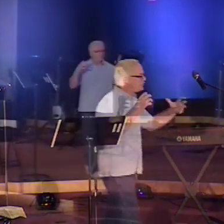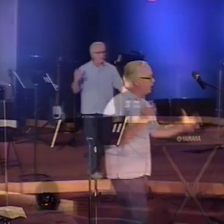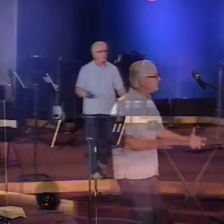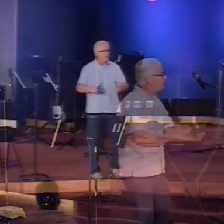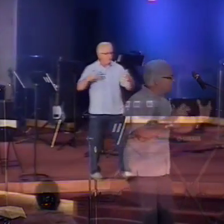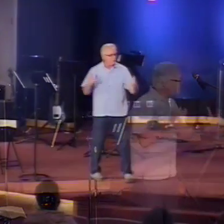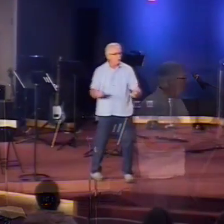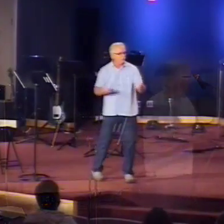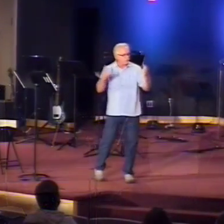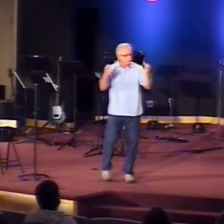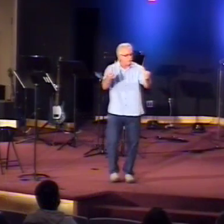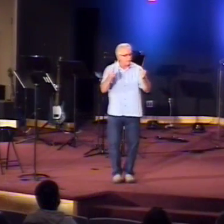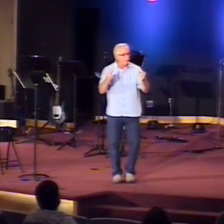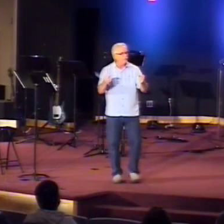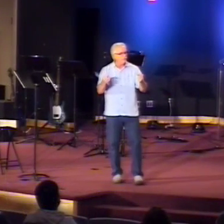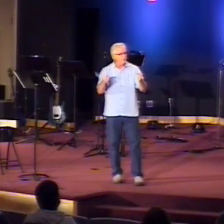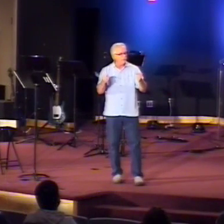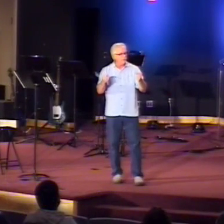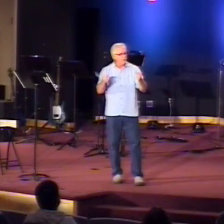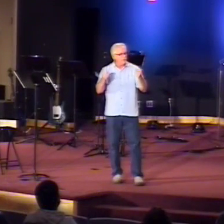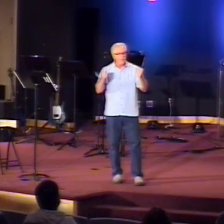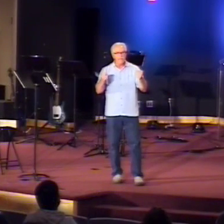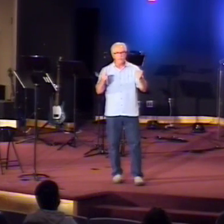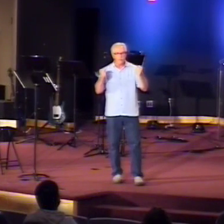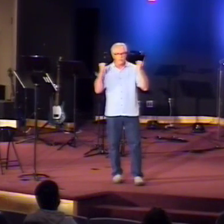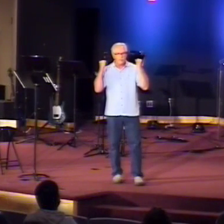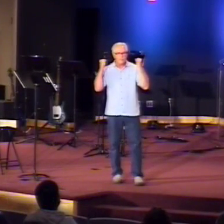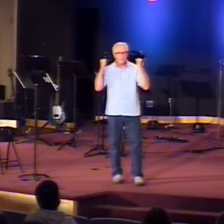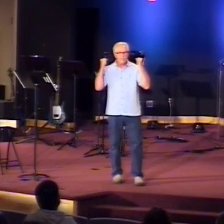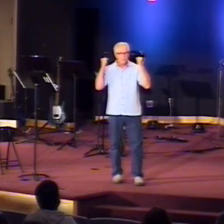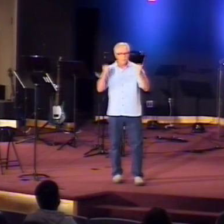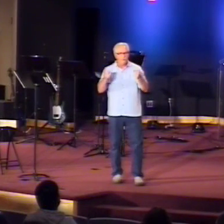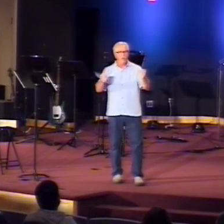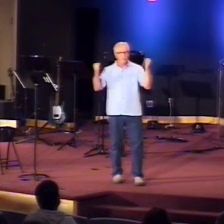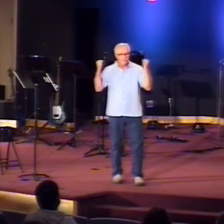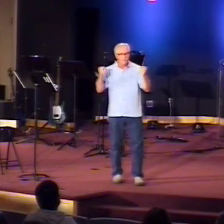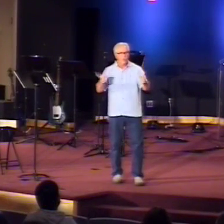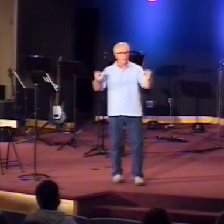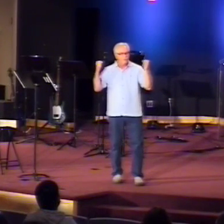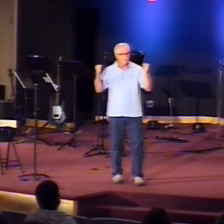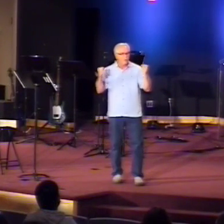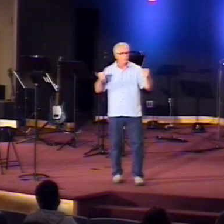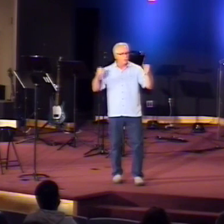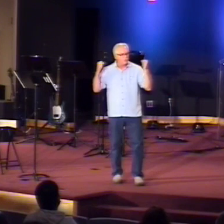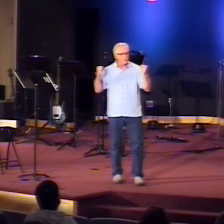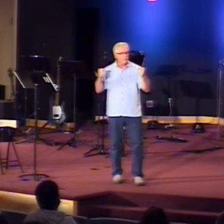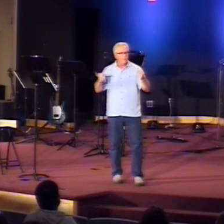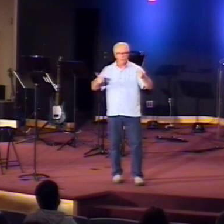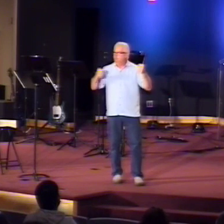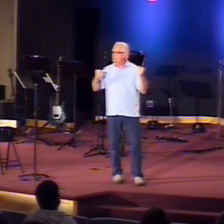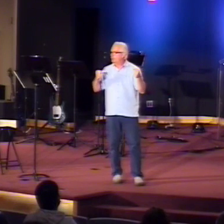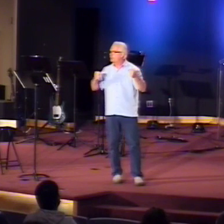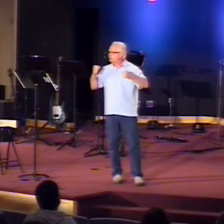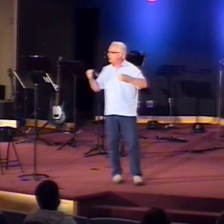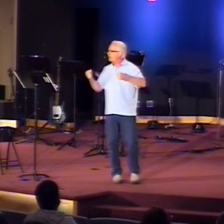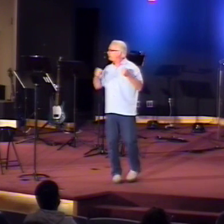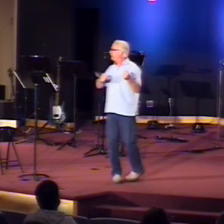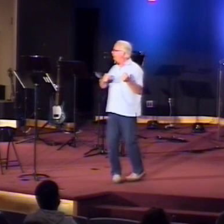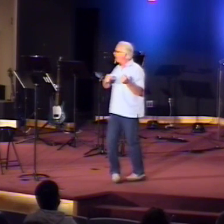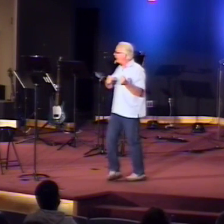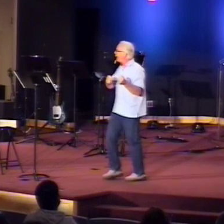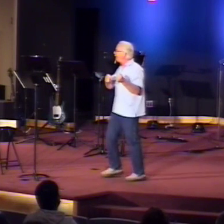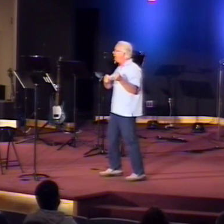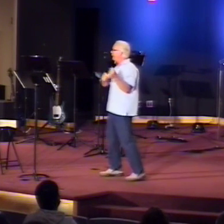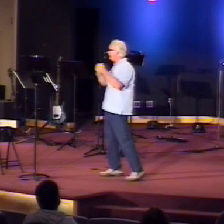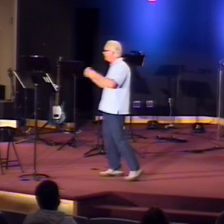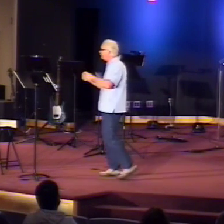and it's especially difficult for us to grab onto it in an age where everybody's saying, we evolved, all this happened through an explosion, we're trying to explain